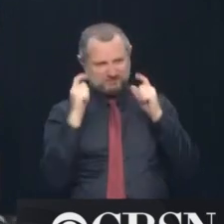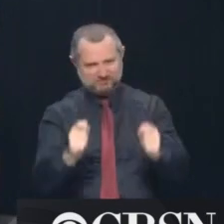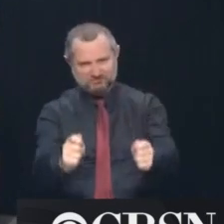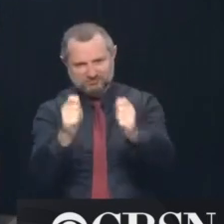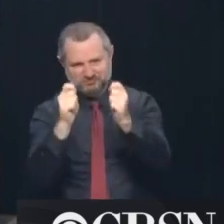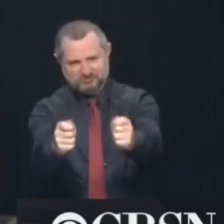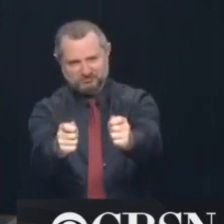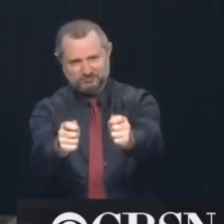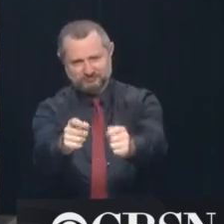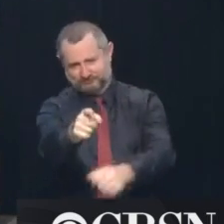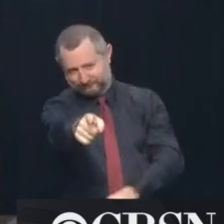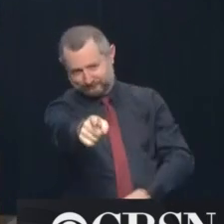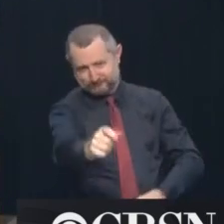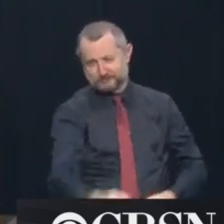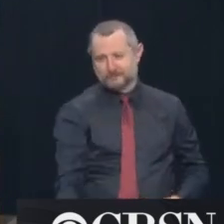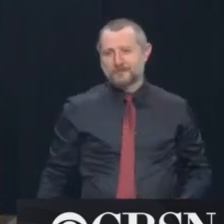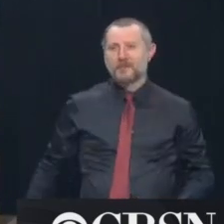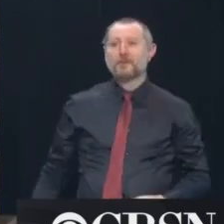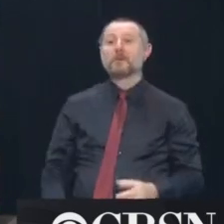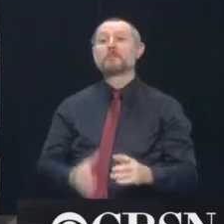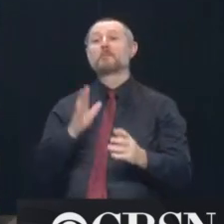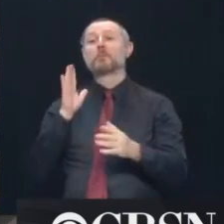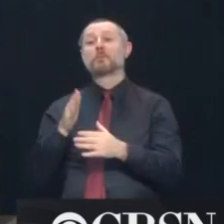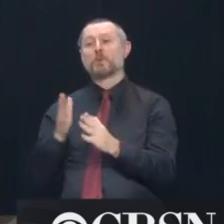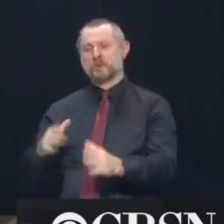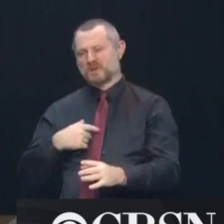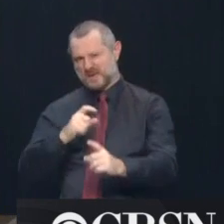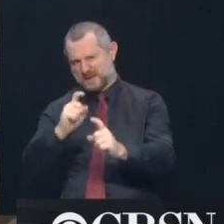one for a significant other.